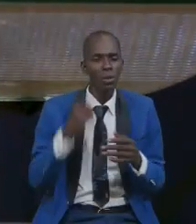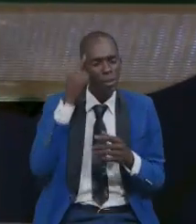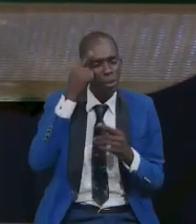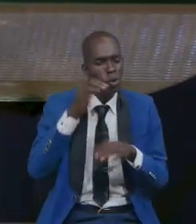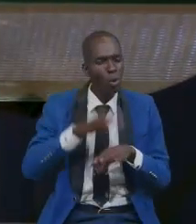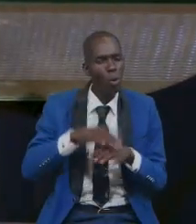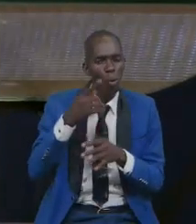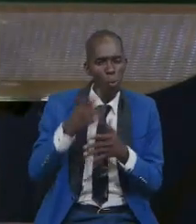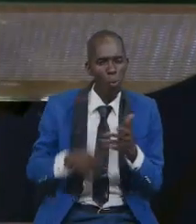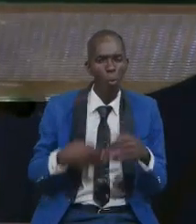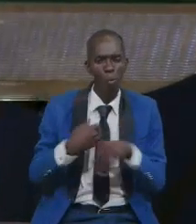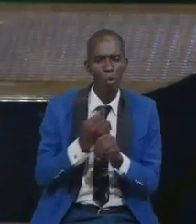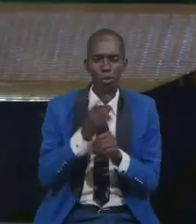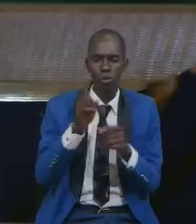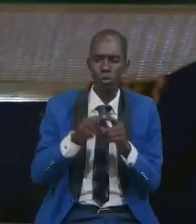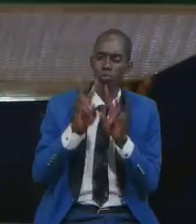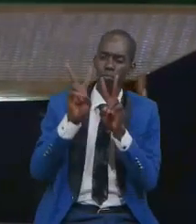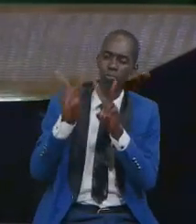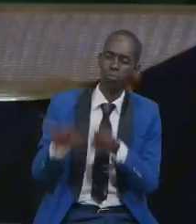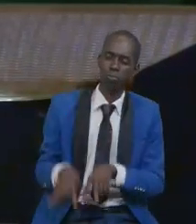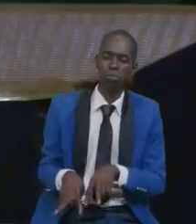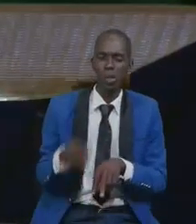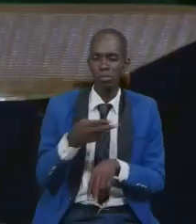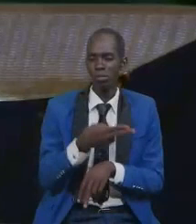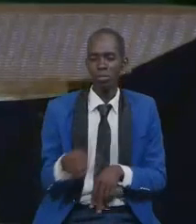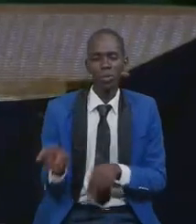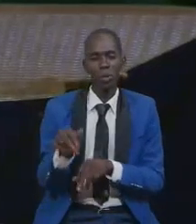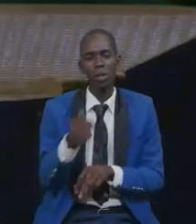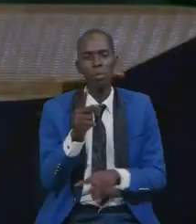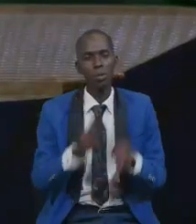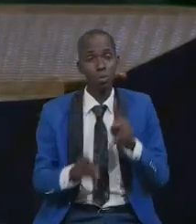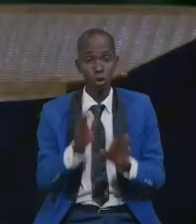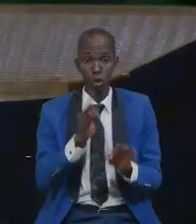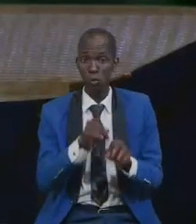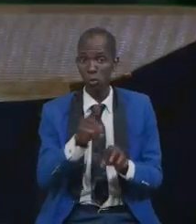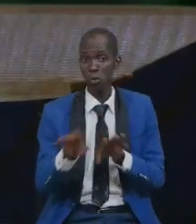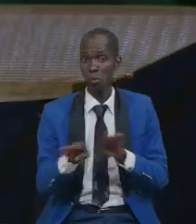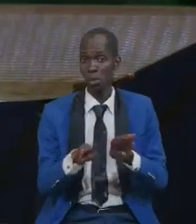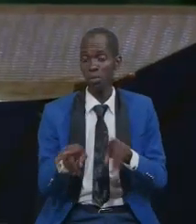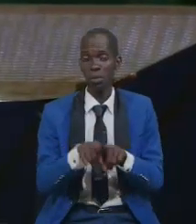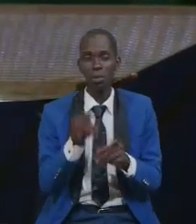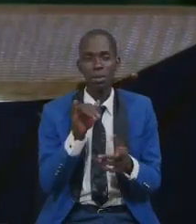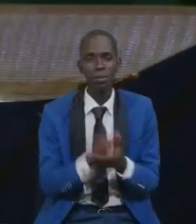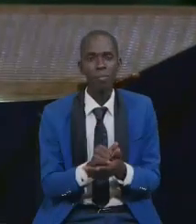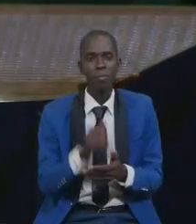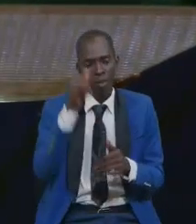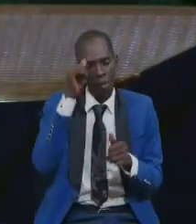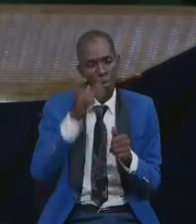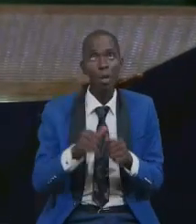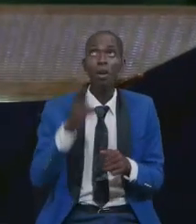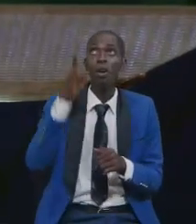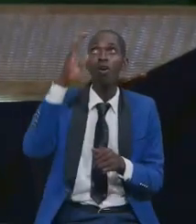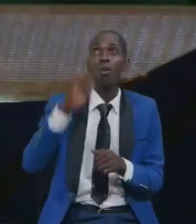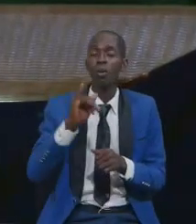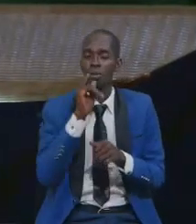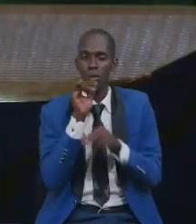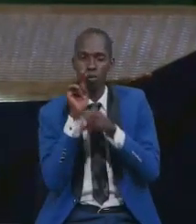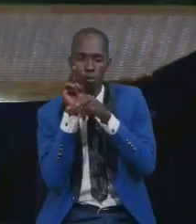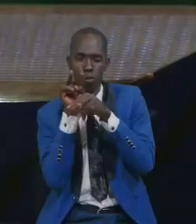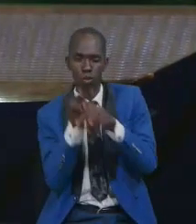if you do that. And understand that God is watching, and the Lord will bring